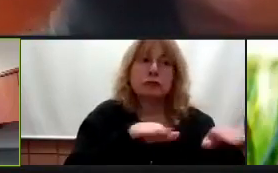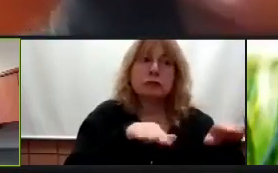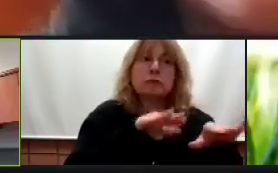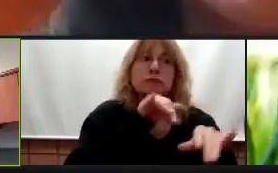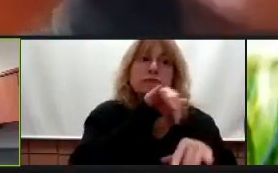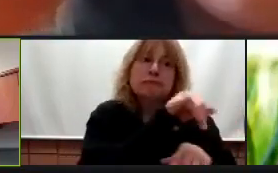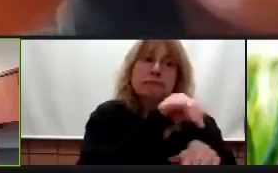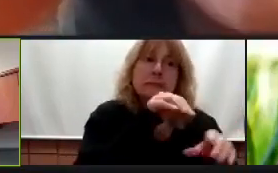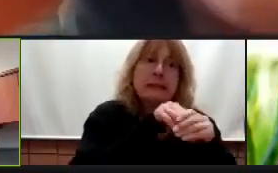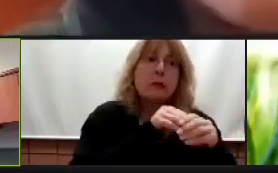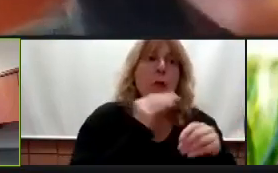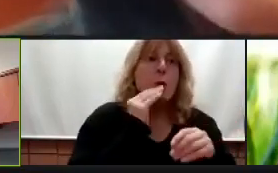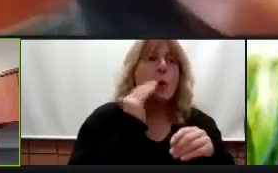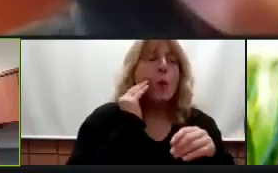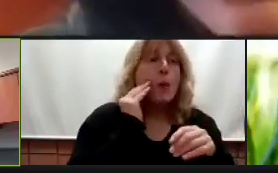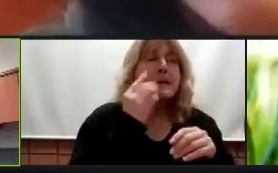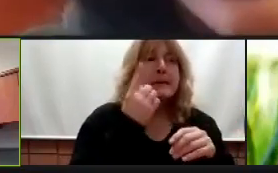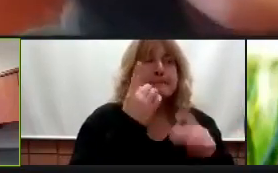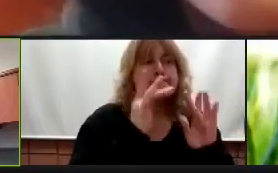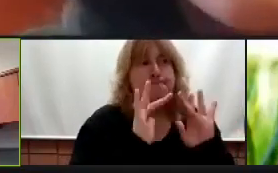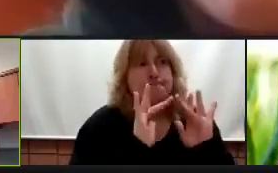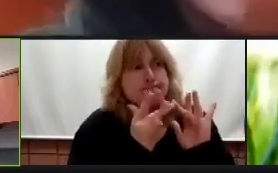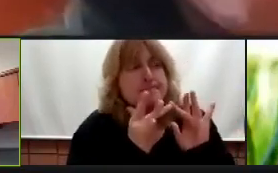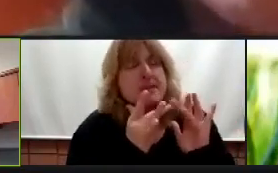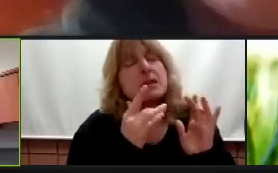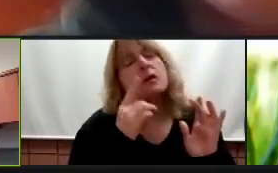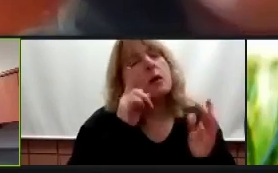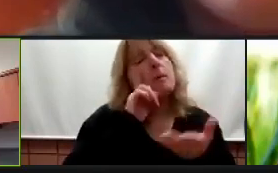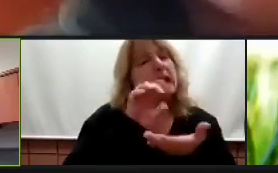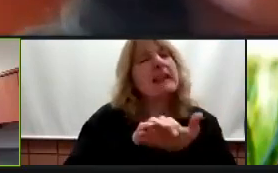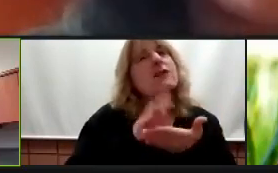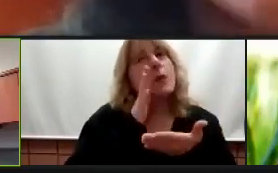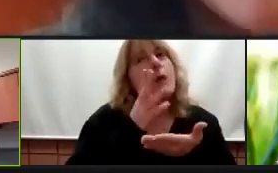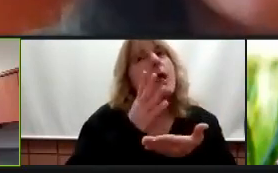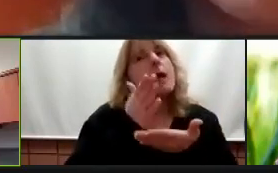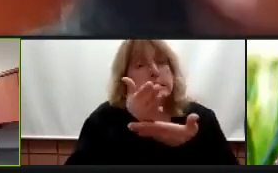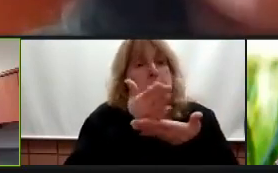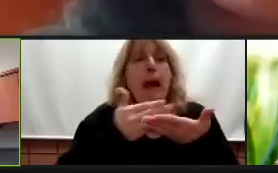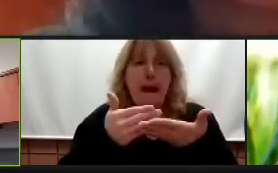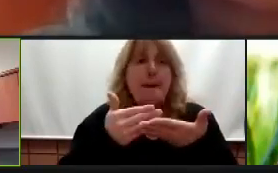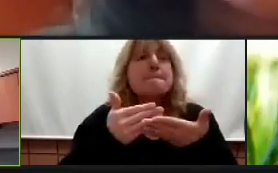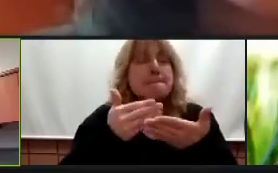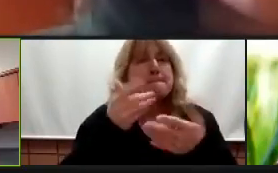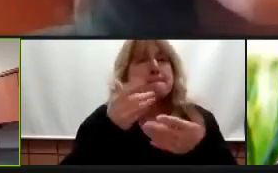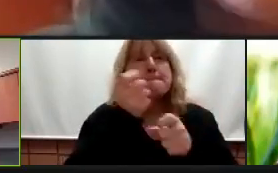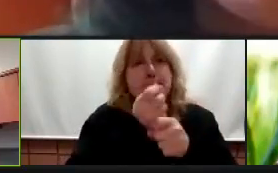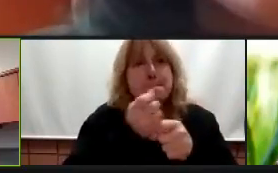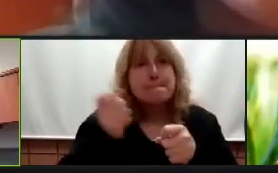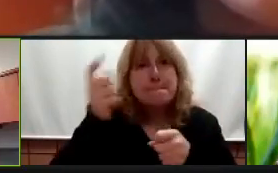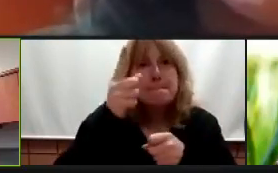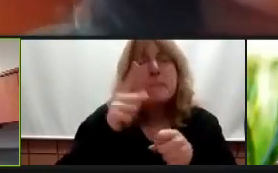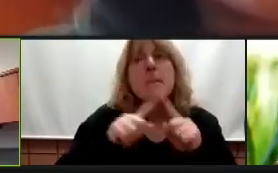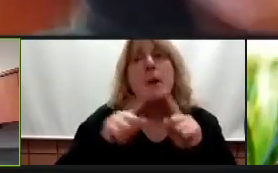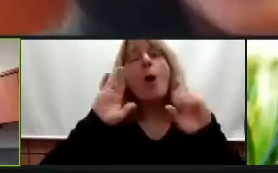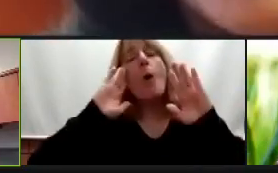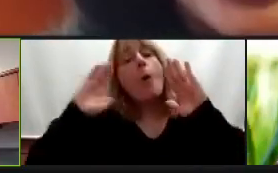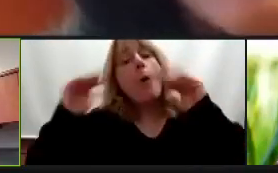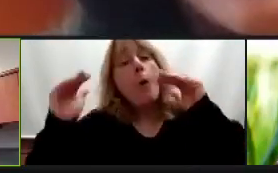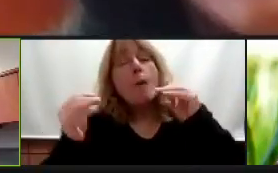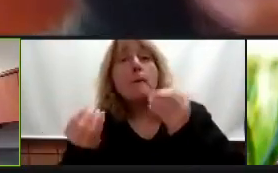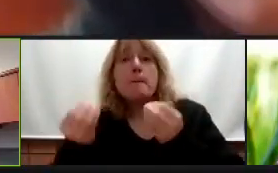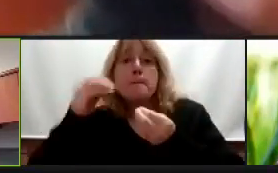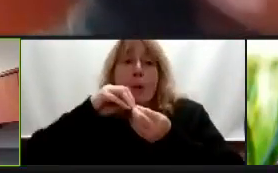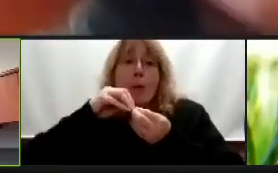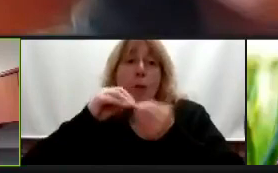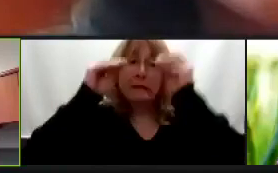We believe that we will see some of that next year. We are hopeful that we will have more of our teachers back in the building, because we do